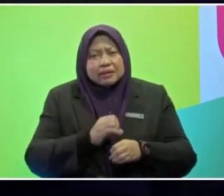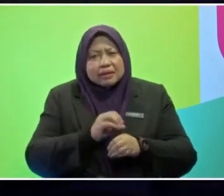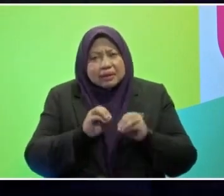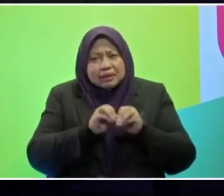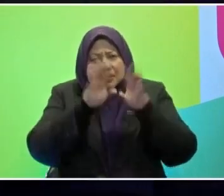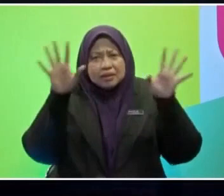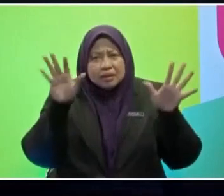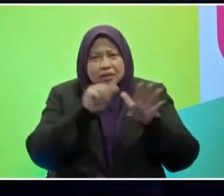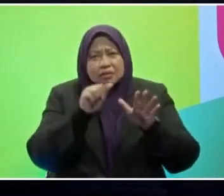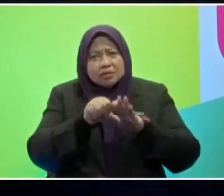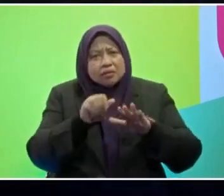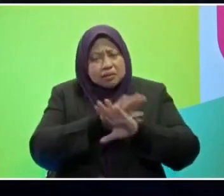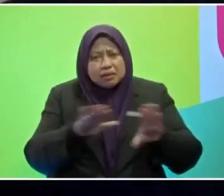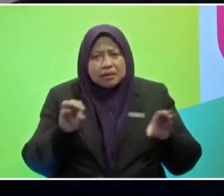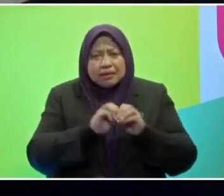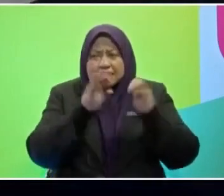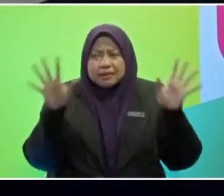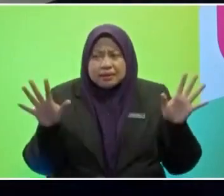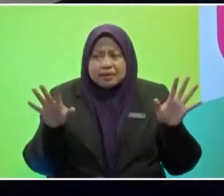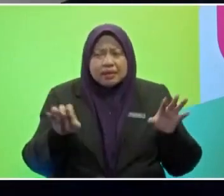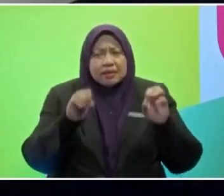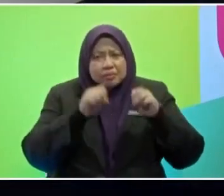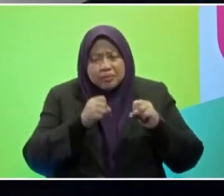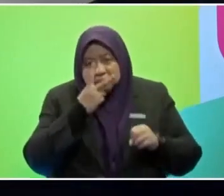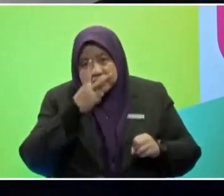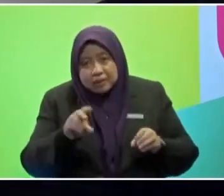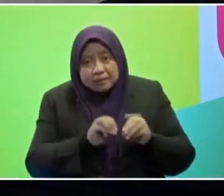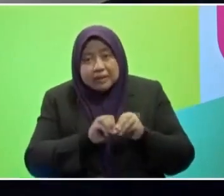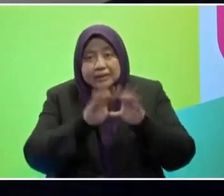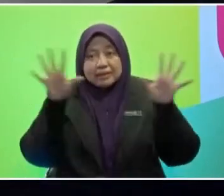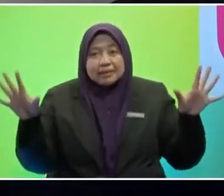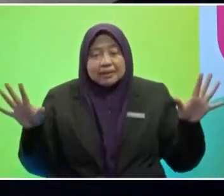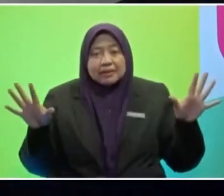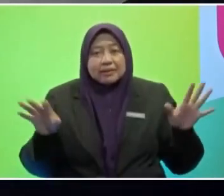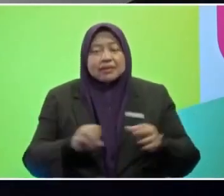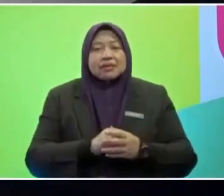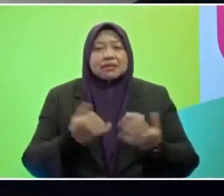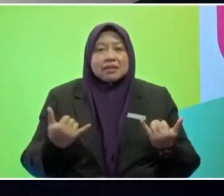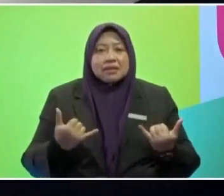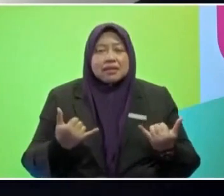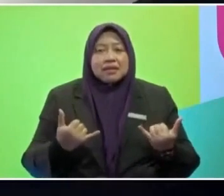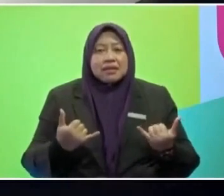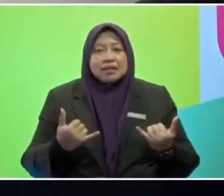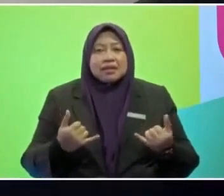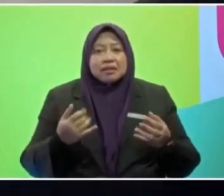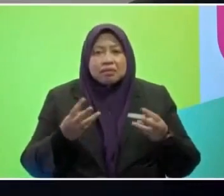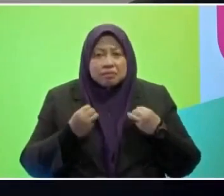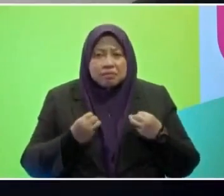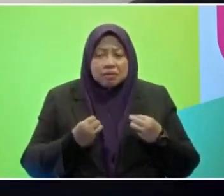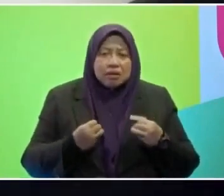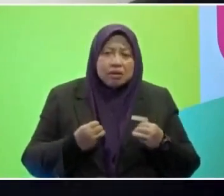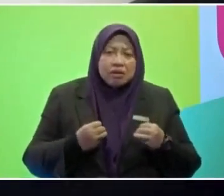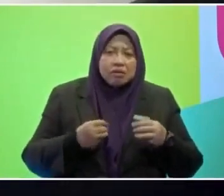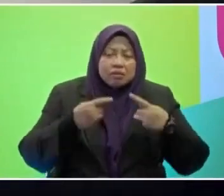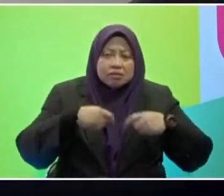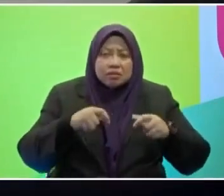It's clear, Mr. Quek. I can see it very clearly. Okay, excellent. So right now, what do you want to try it with? Can